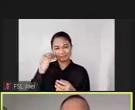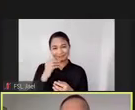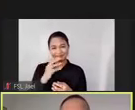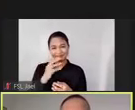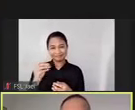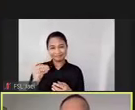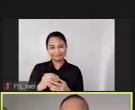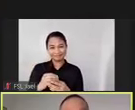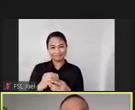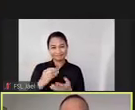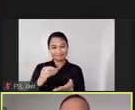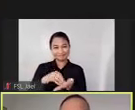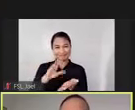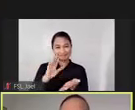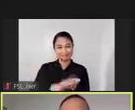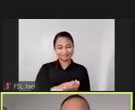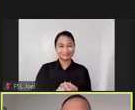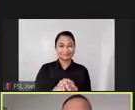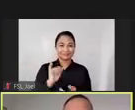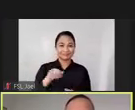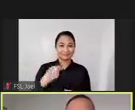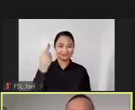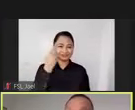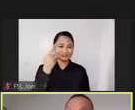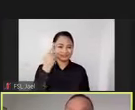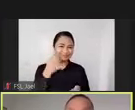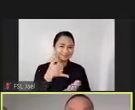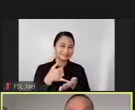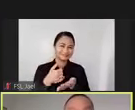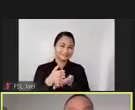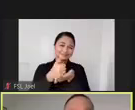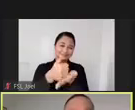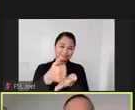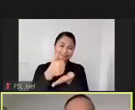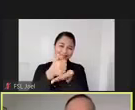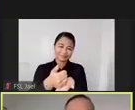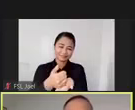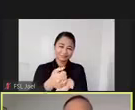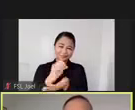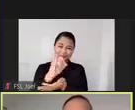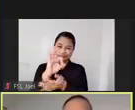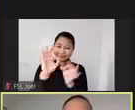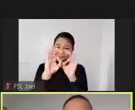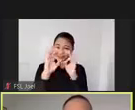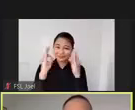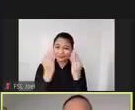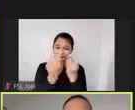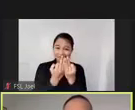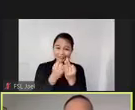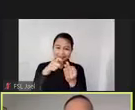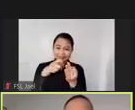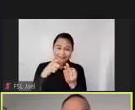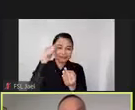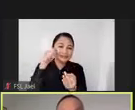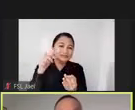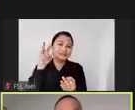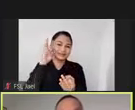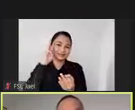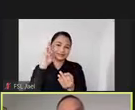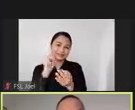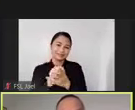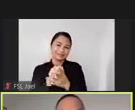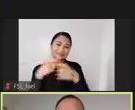dreams. The program brings together the foundation, of course, Meralco, the local government units, and